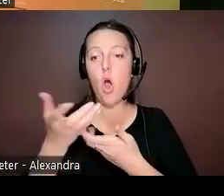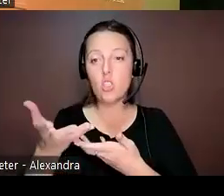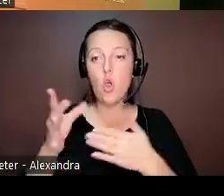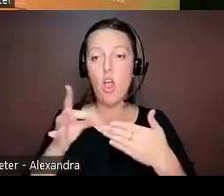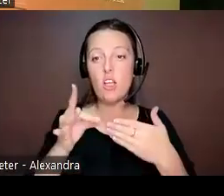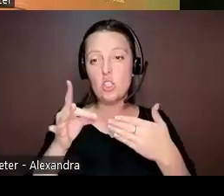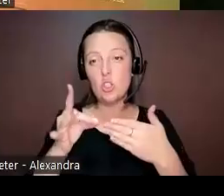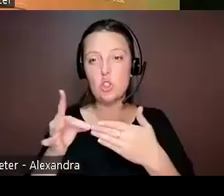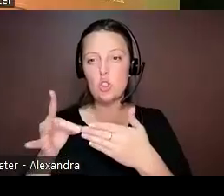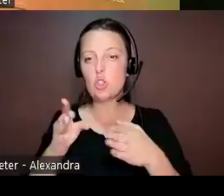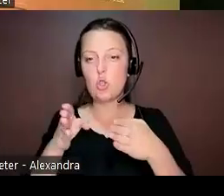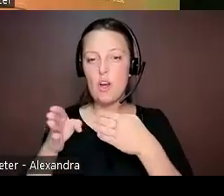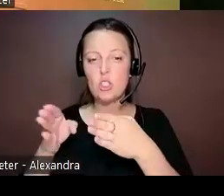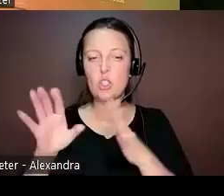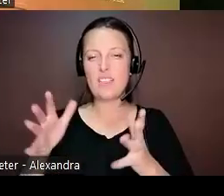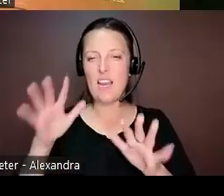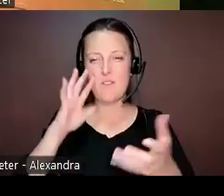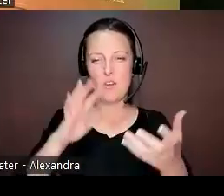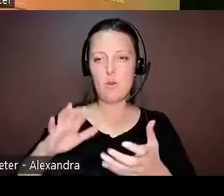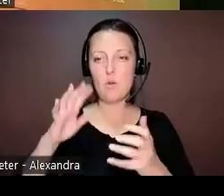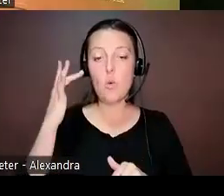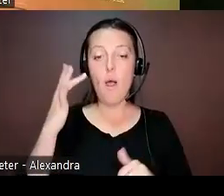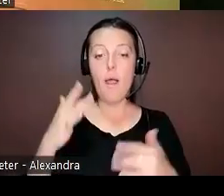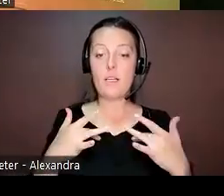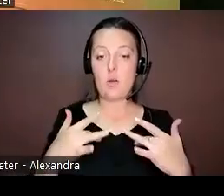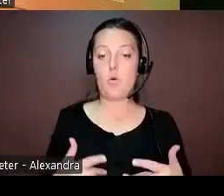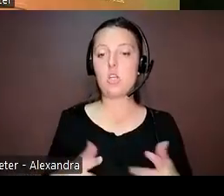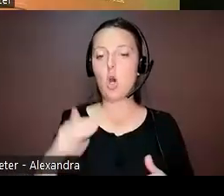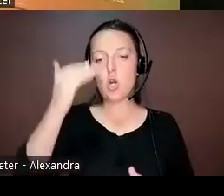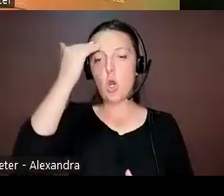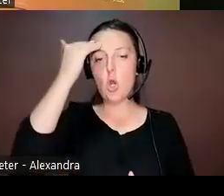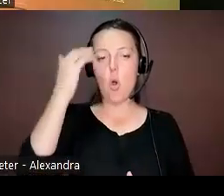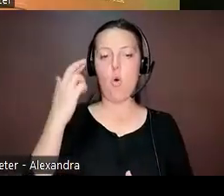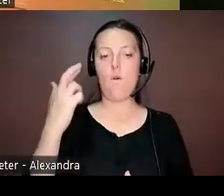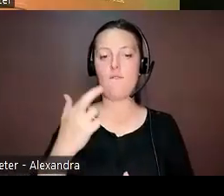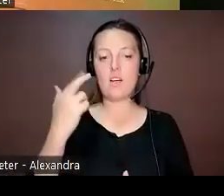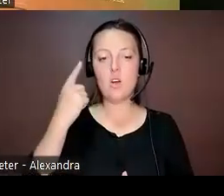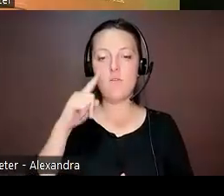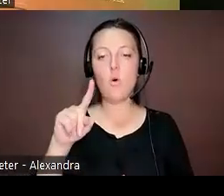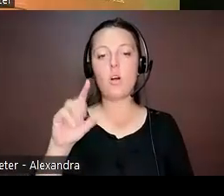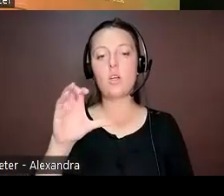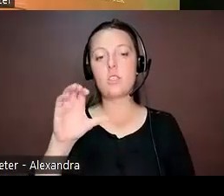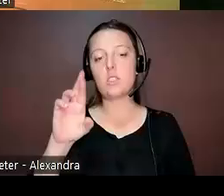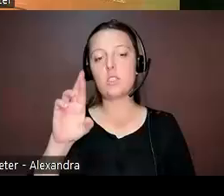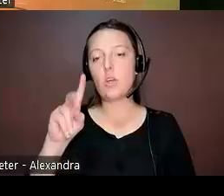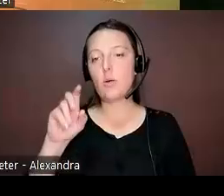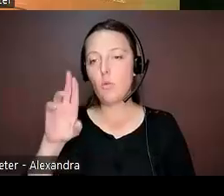is already a known factor for cerebrovascular lesions, and